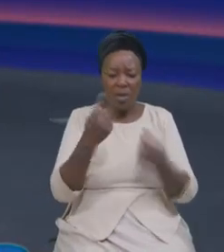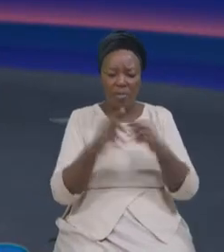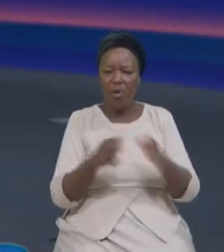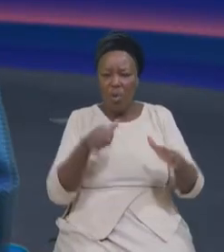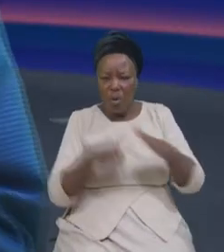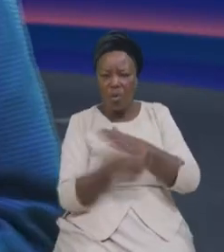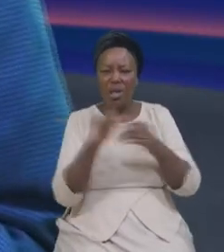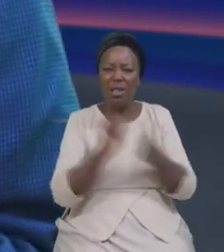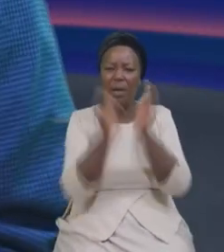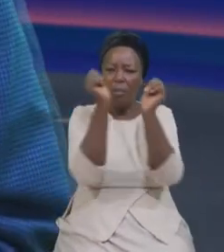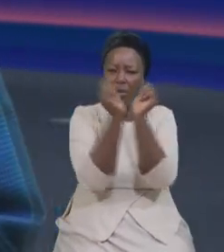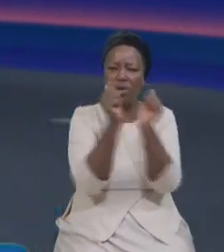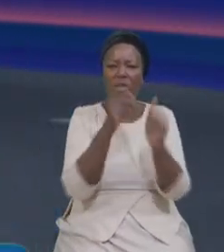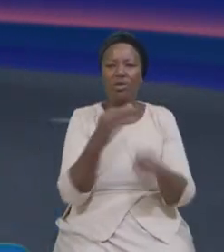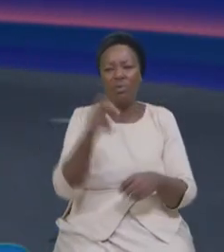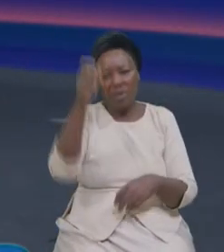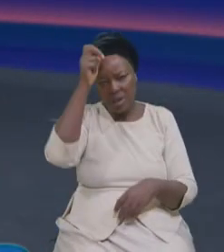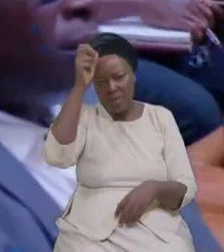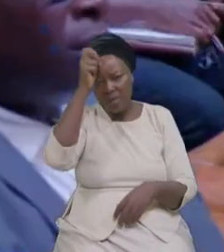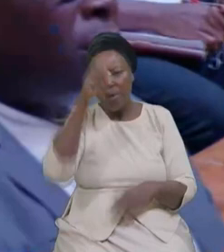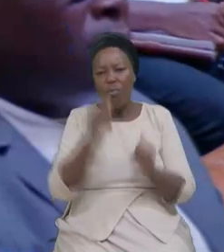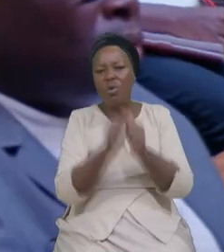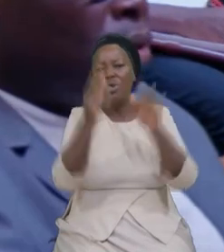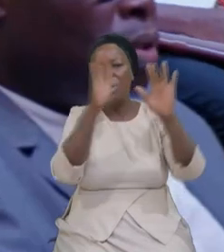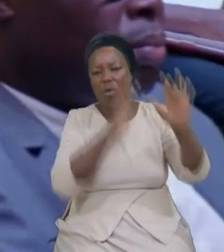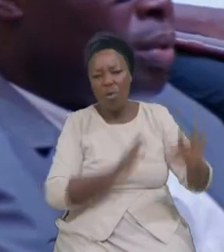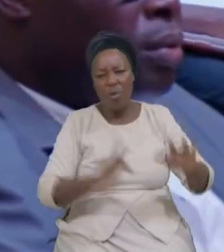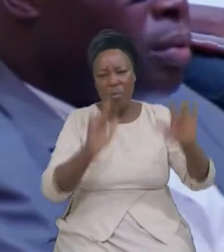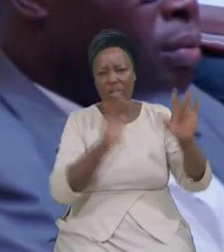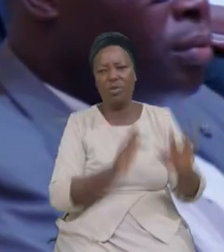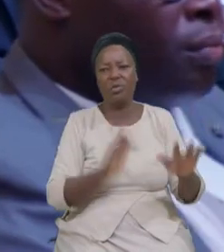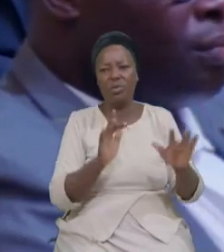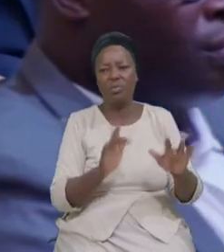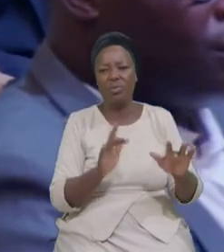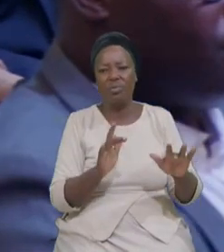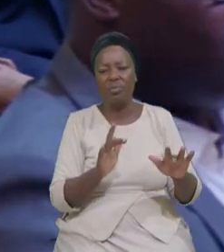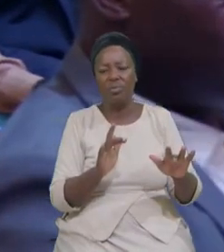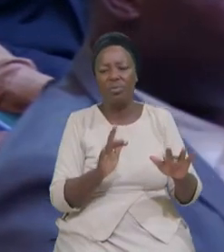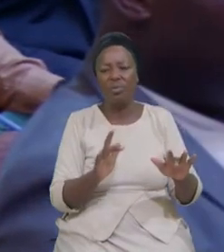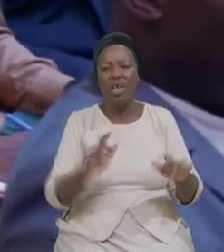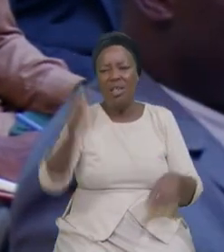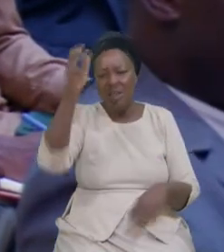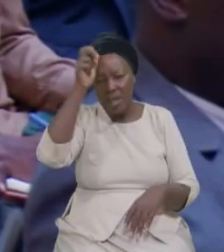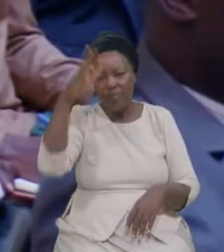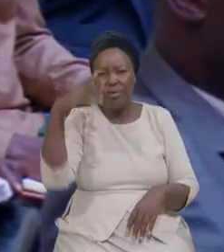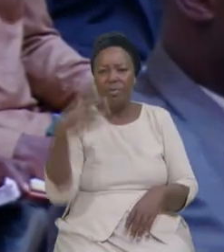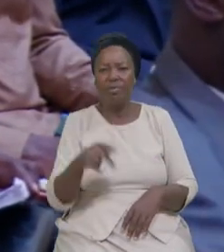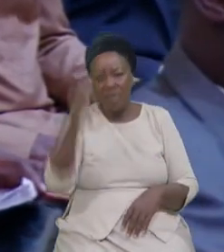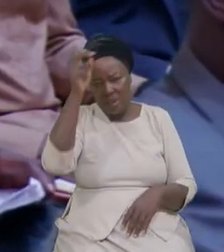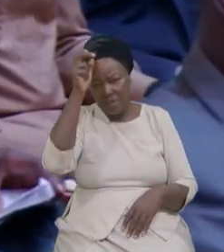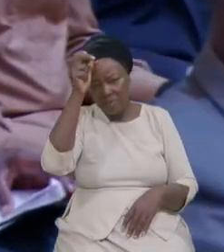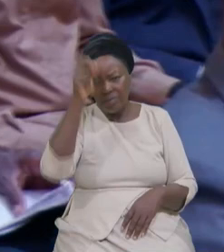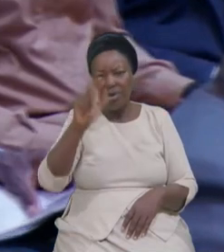Lucifer without compassion and or sympathy. Satan, the devil,